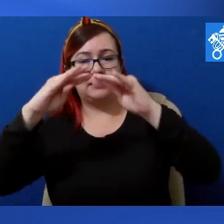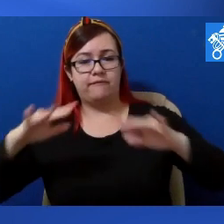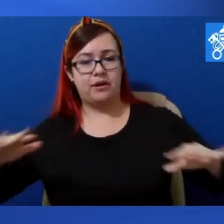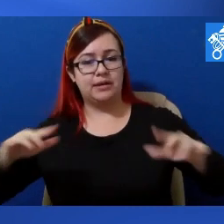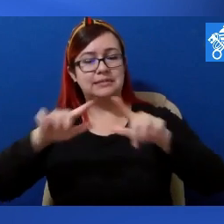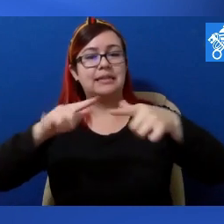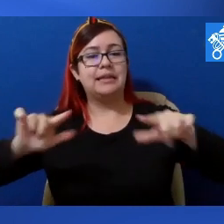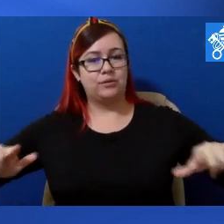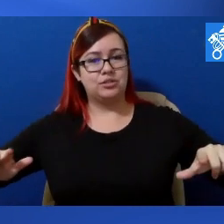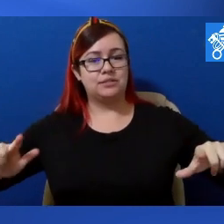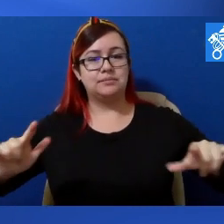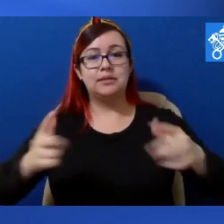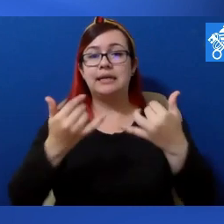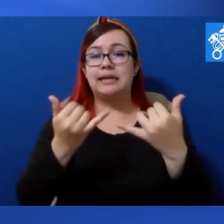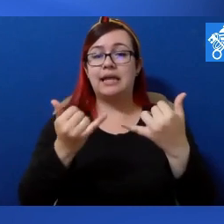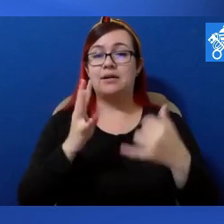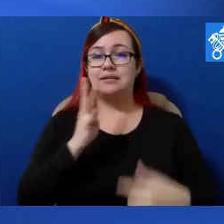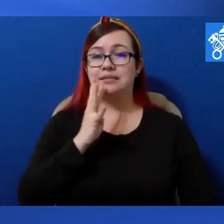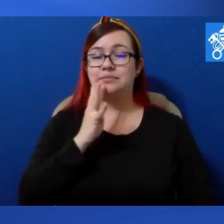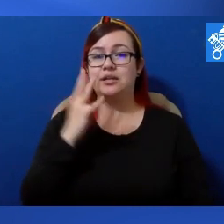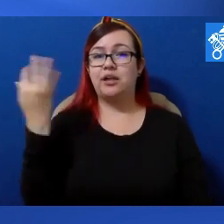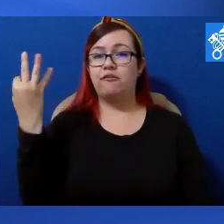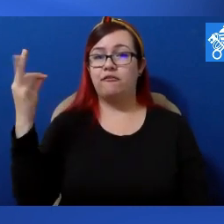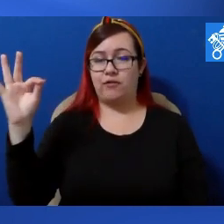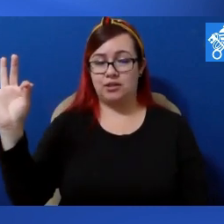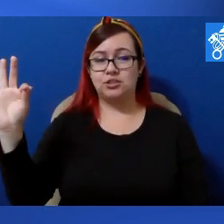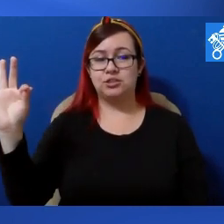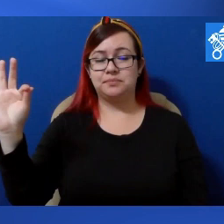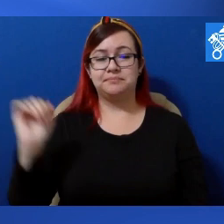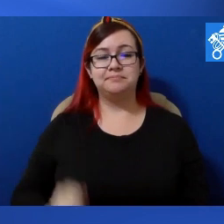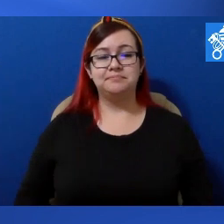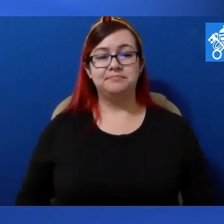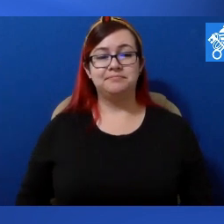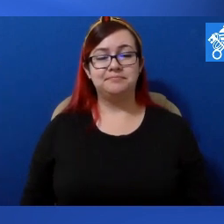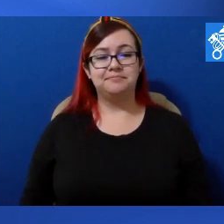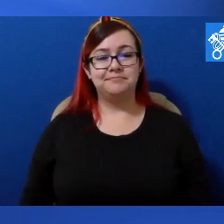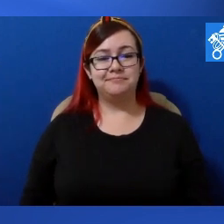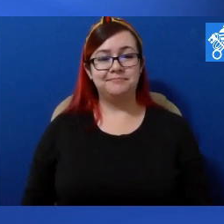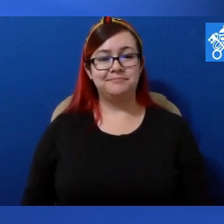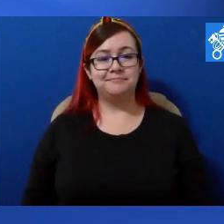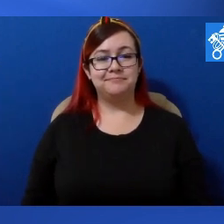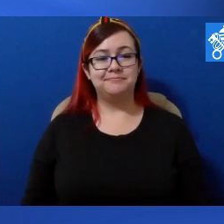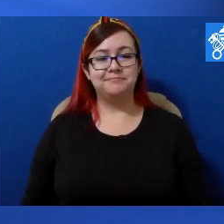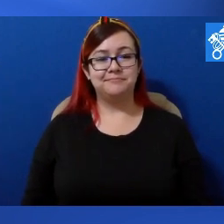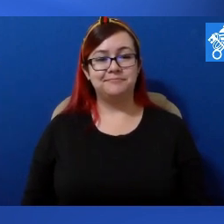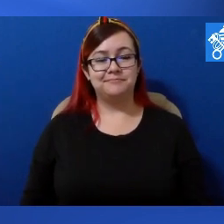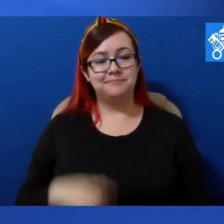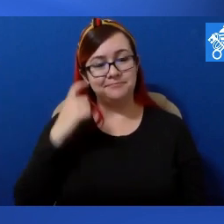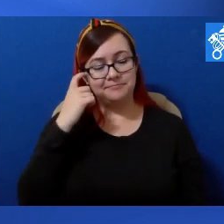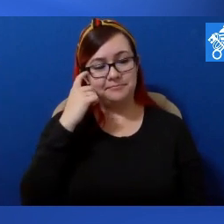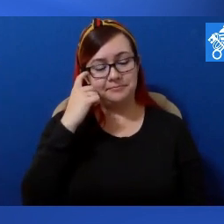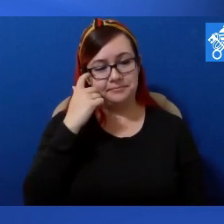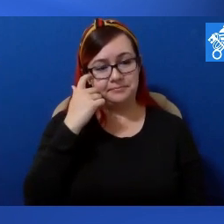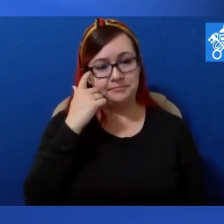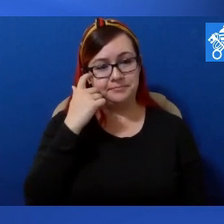greetings in the various languages, beginning with French. And now the summary, soon in French.